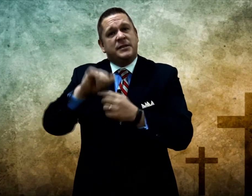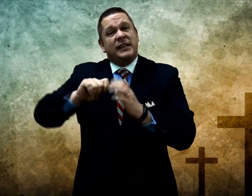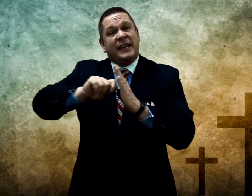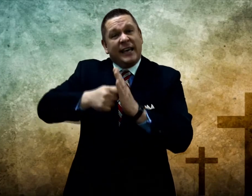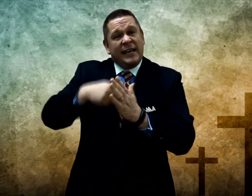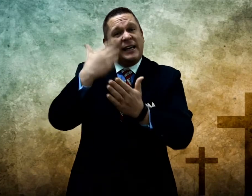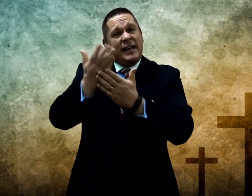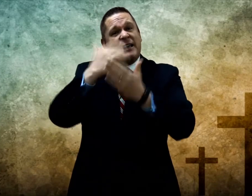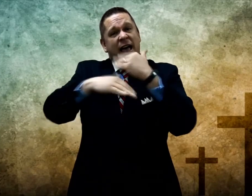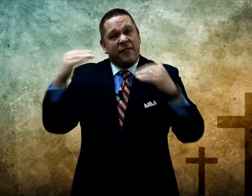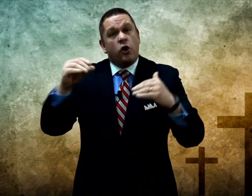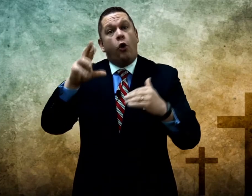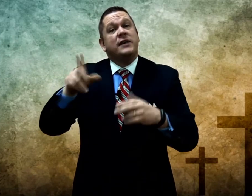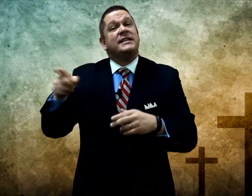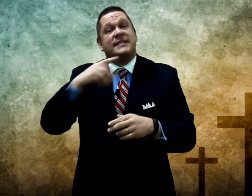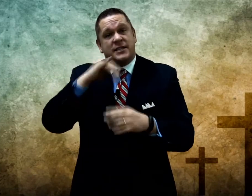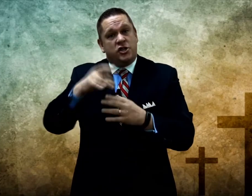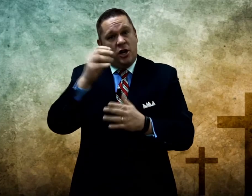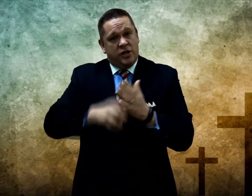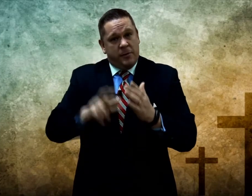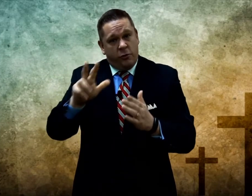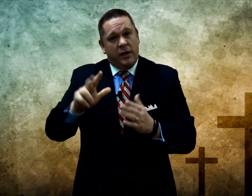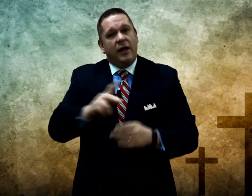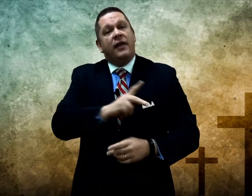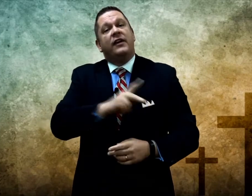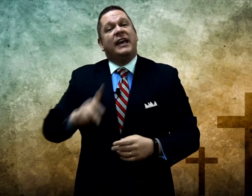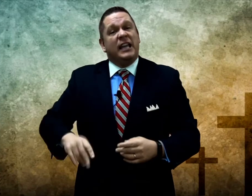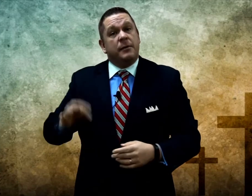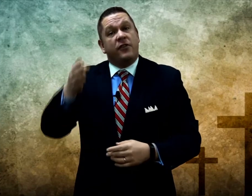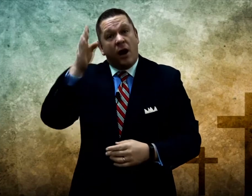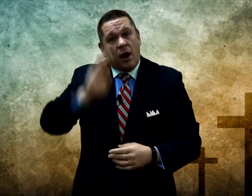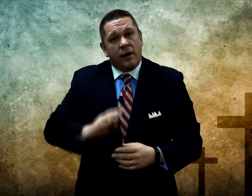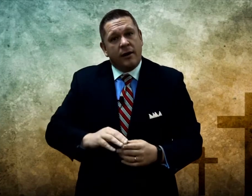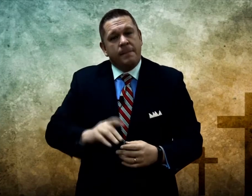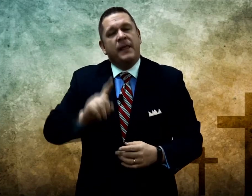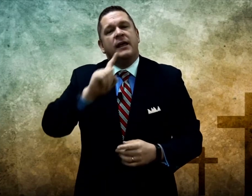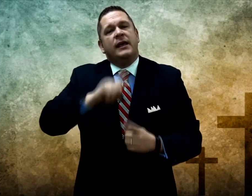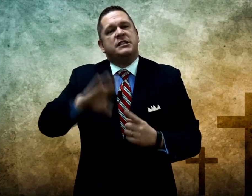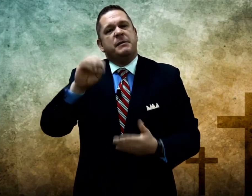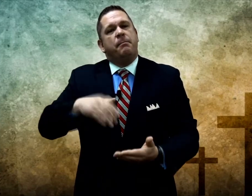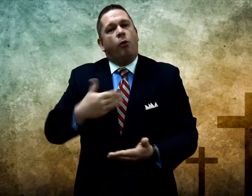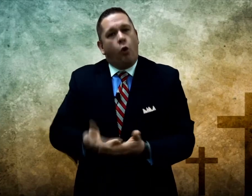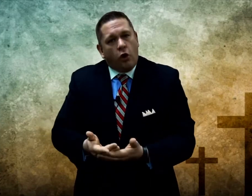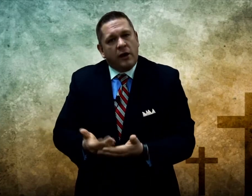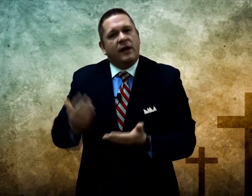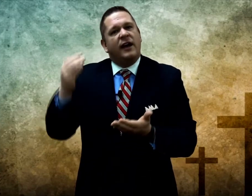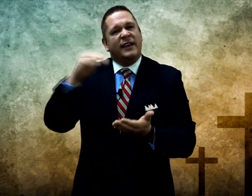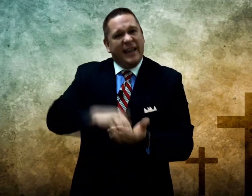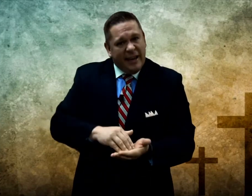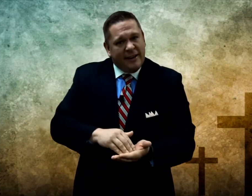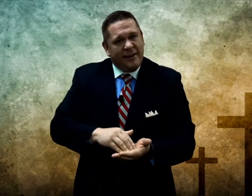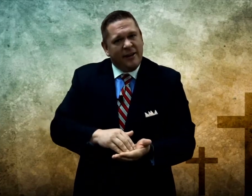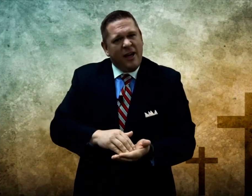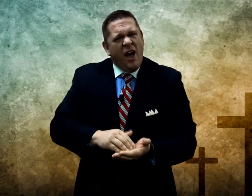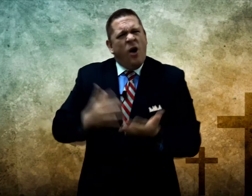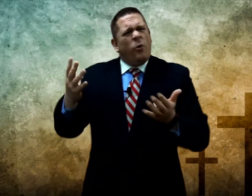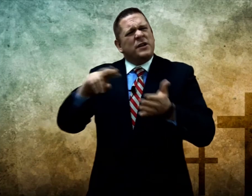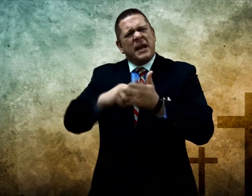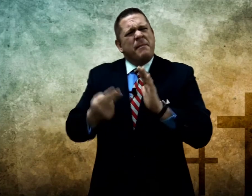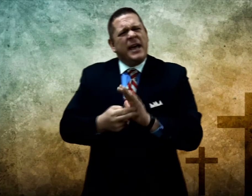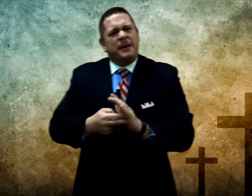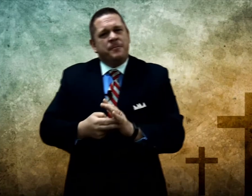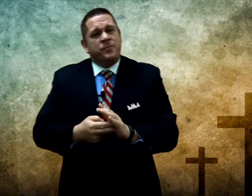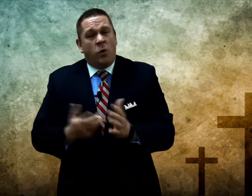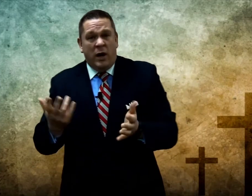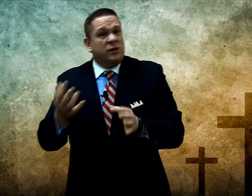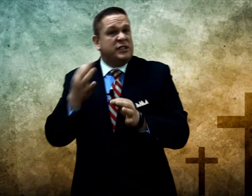to Nicodemus that the key to getting to heaven, or as he says in John chapter 3, the kingdom of God, is to be born again. What